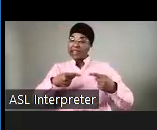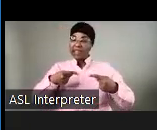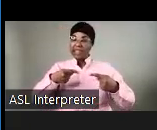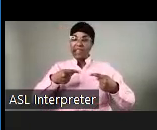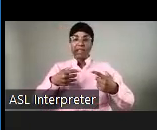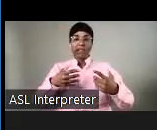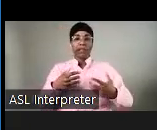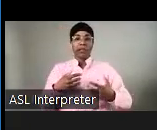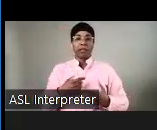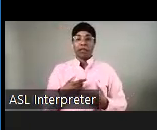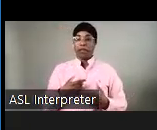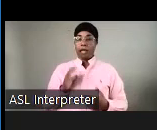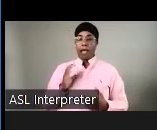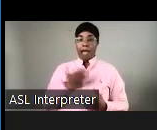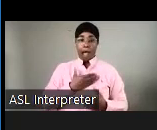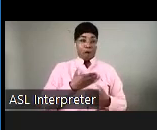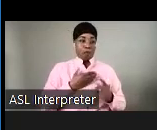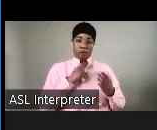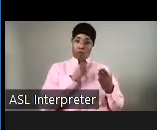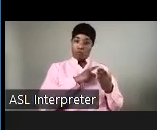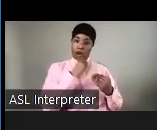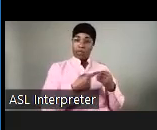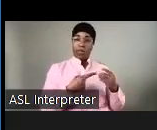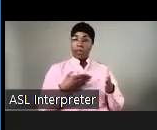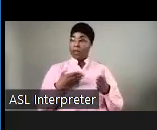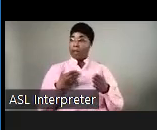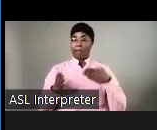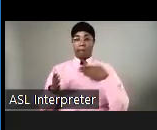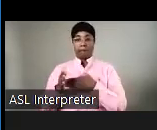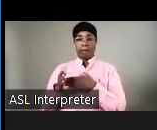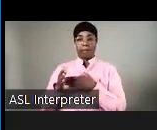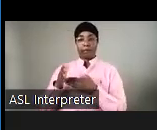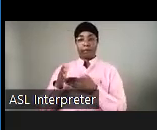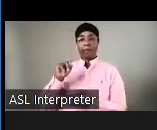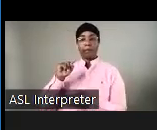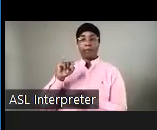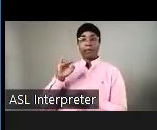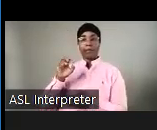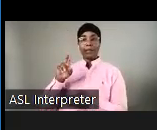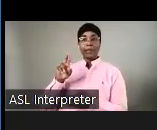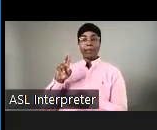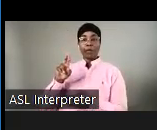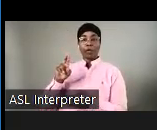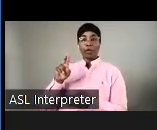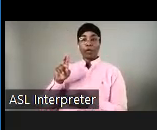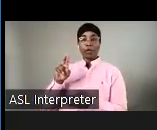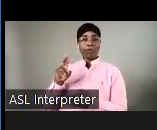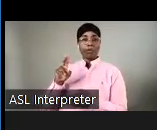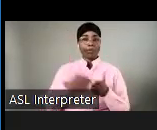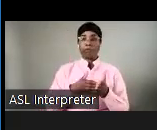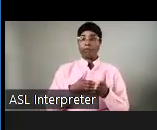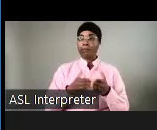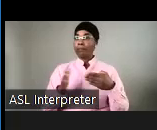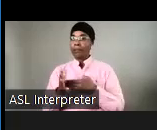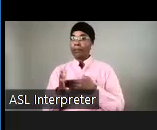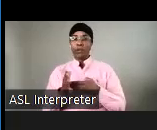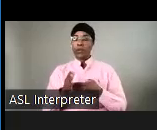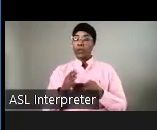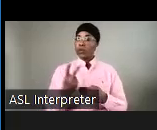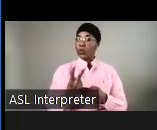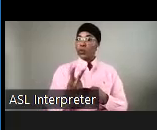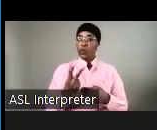timber industry, our timber markets. But we tell everybody, I mean, everybody's going to get something, but not everybody should